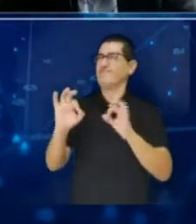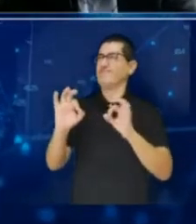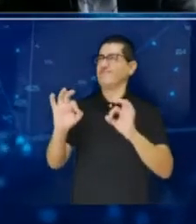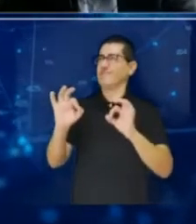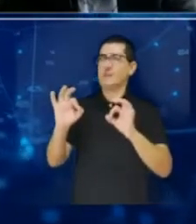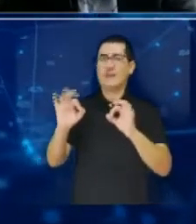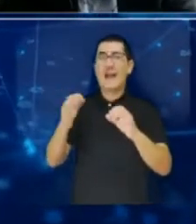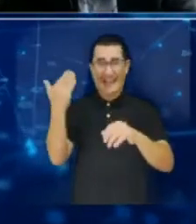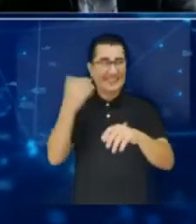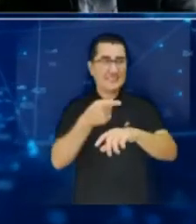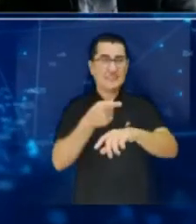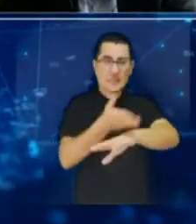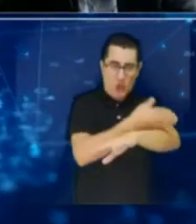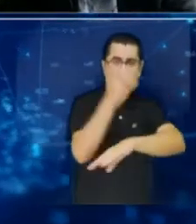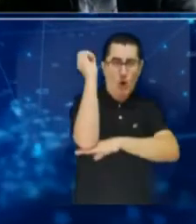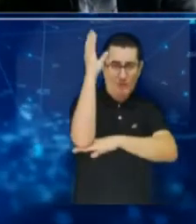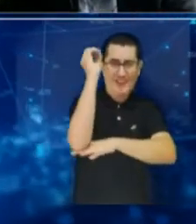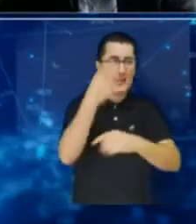around